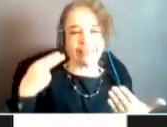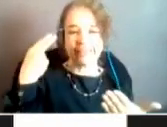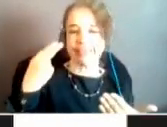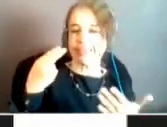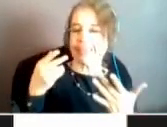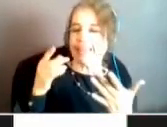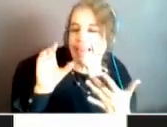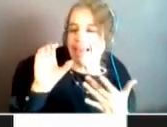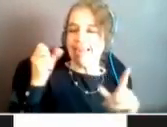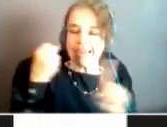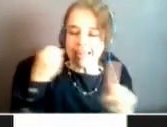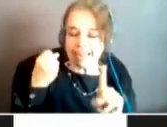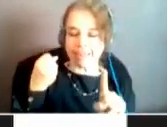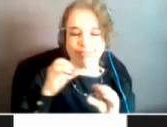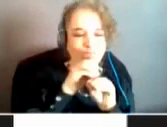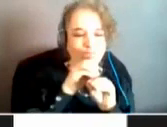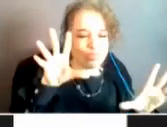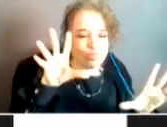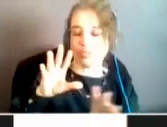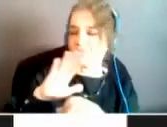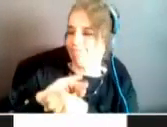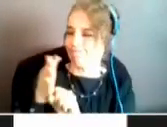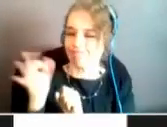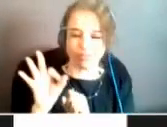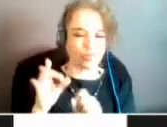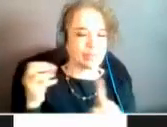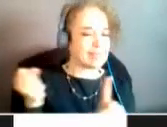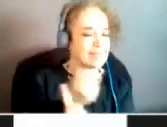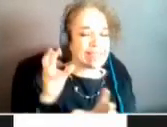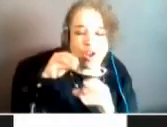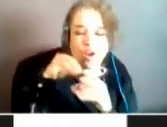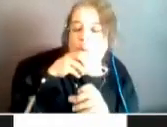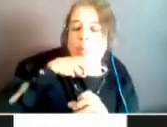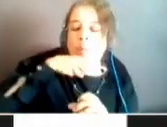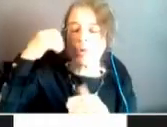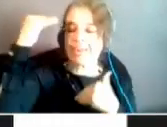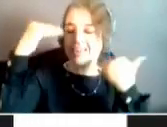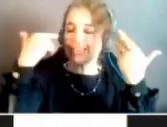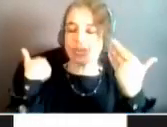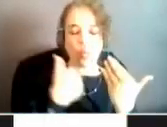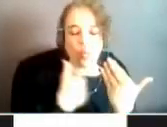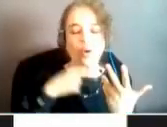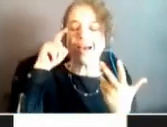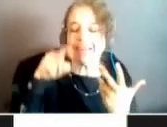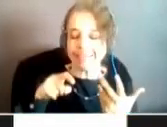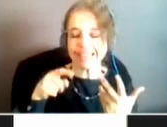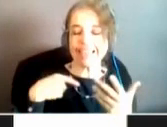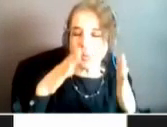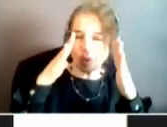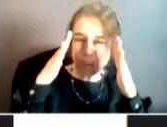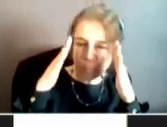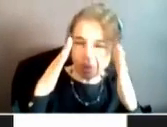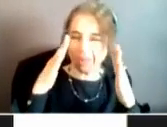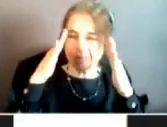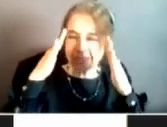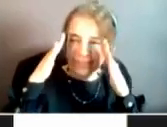epidemic of substance use among older adults. we've got to pay attention to